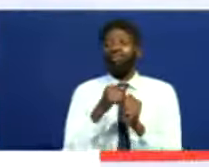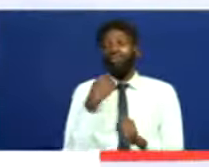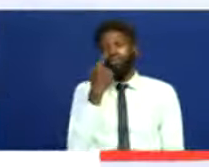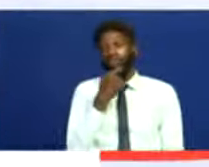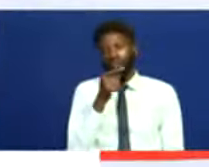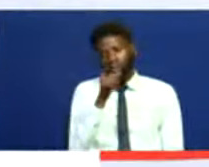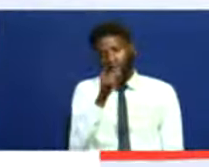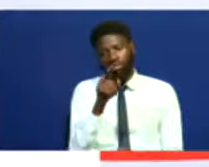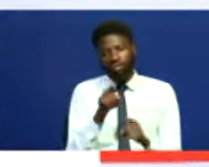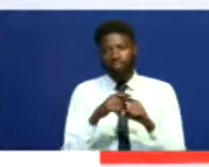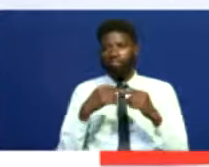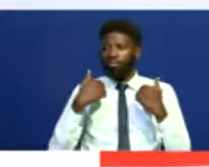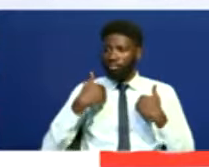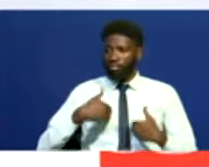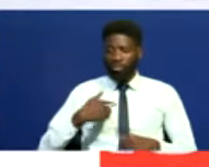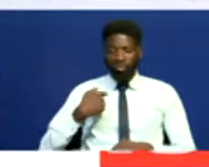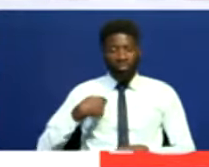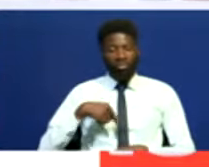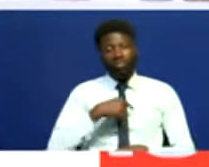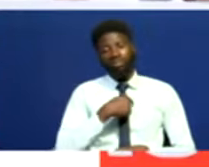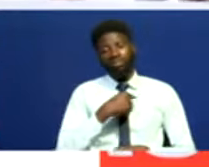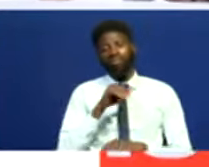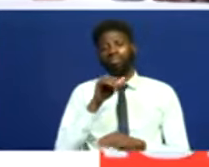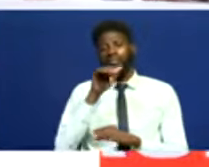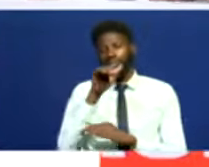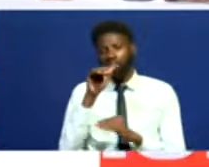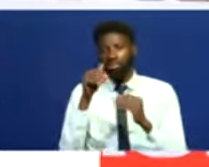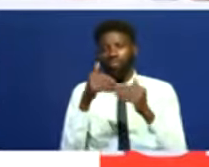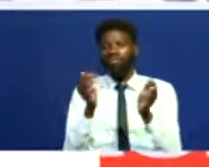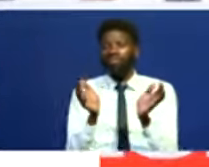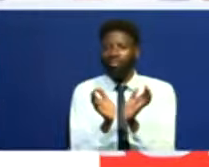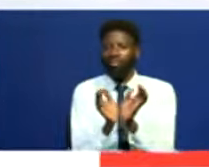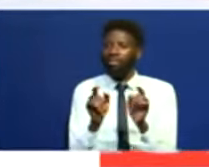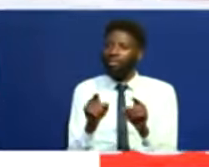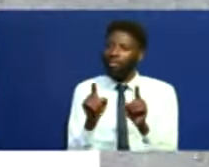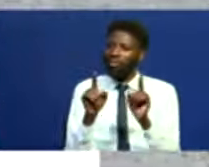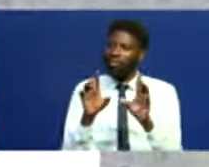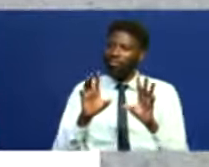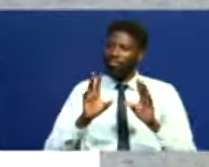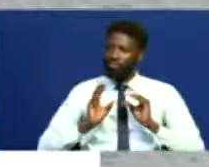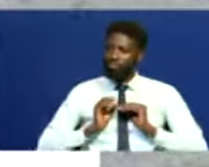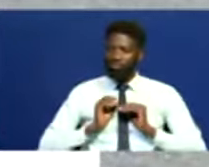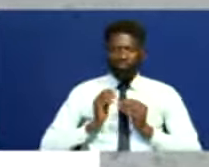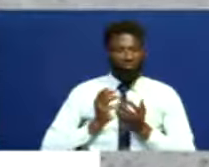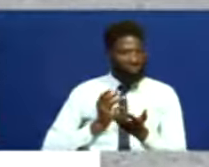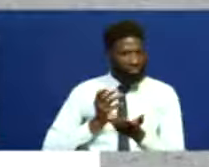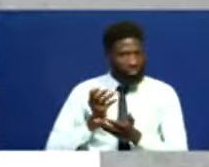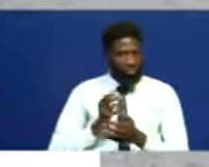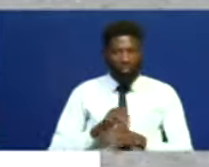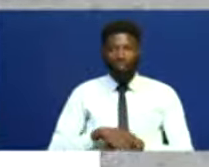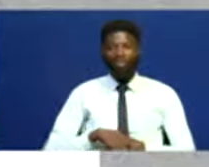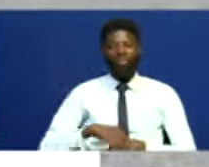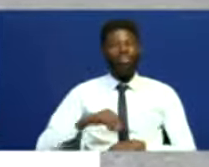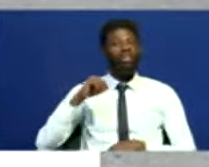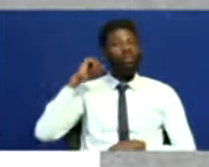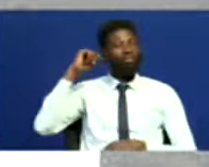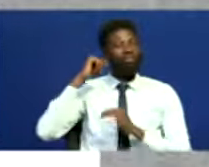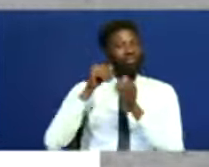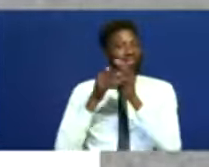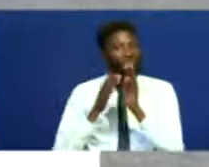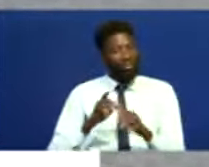So we appeal to communities to embrace dialogue. Political leaders who took part in the